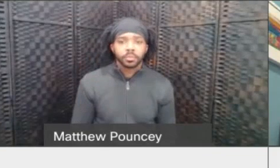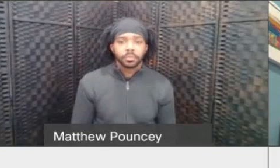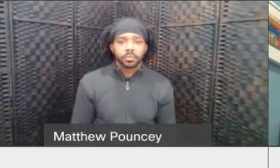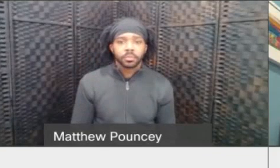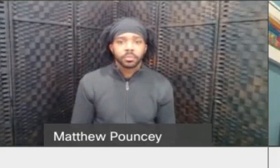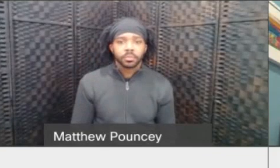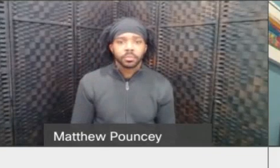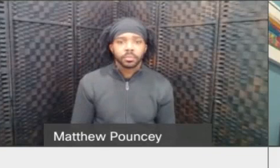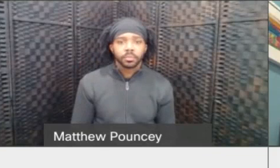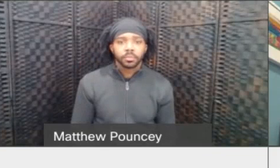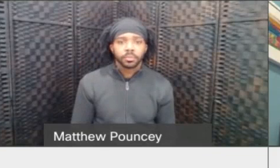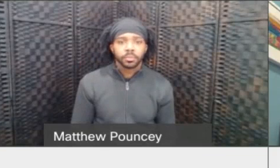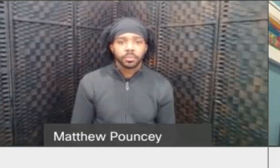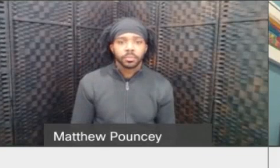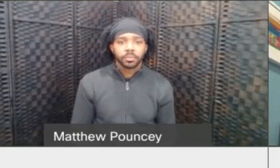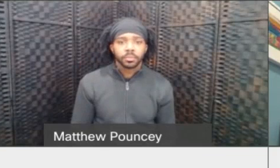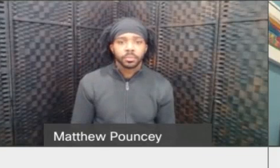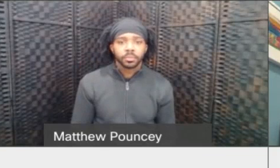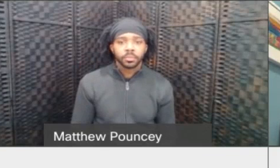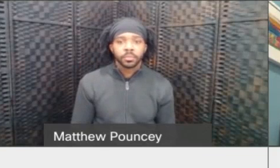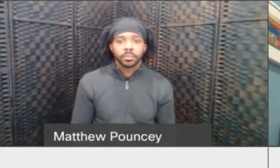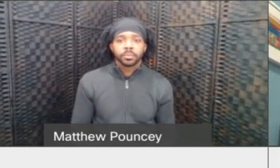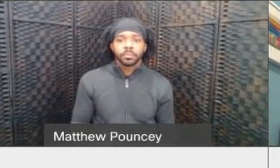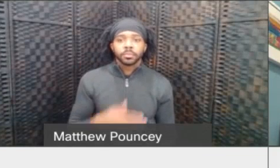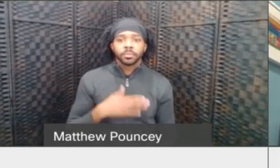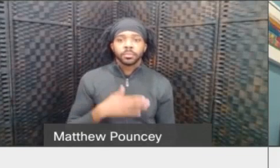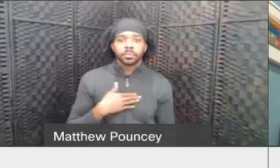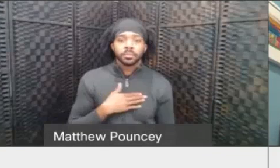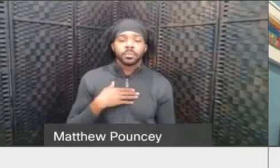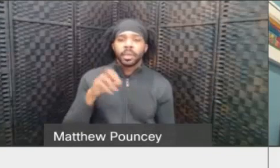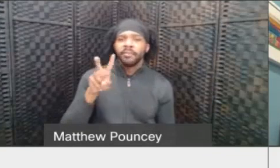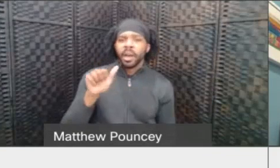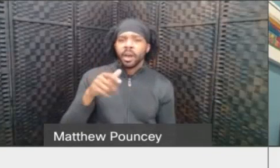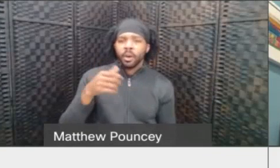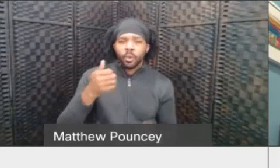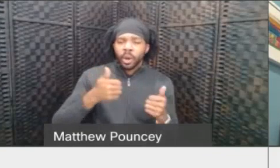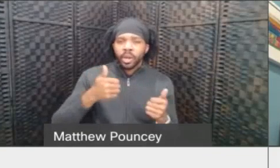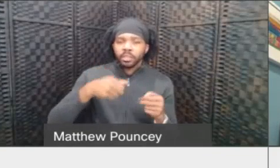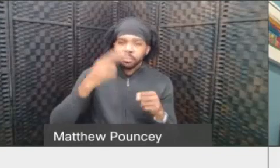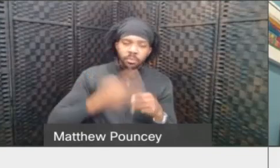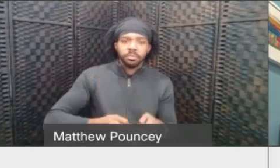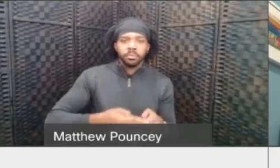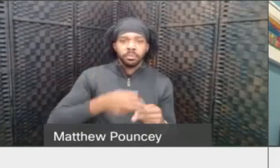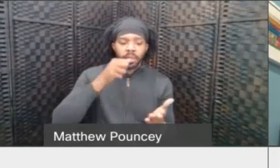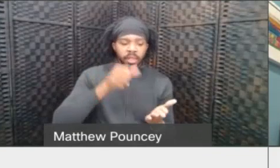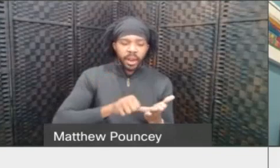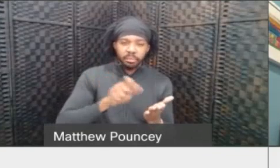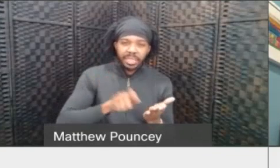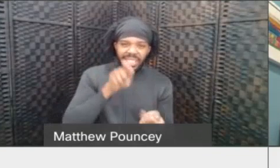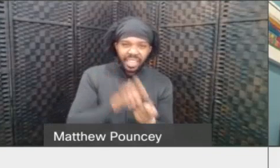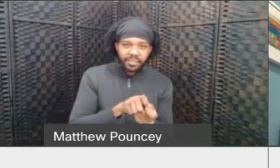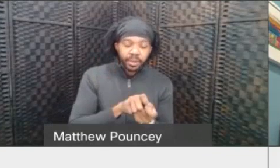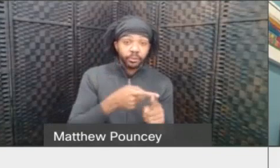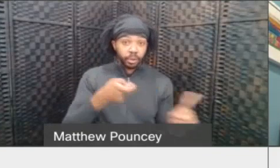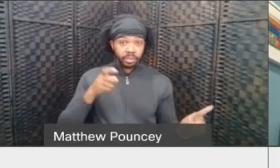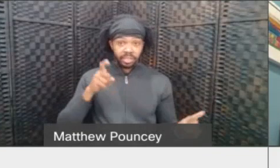could the person, Miss Eva Chisholm, can you say what letter you're referring to? Are you specifically referring to a letter from